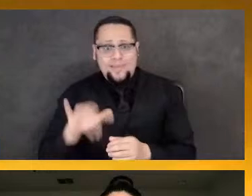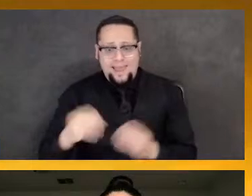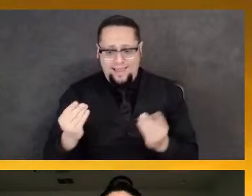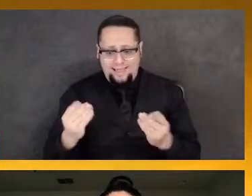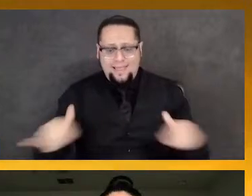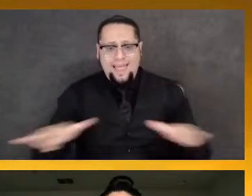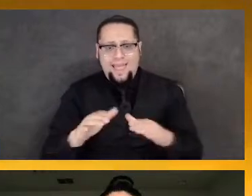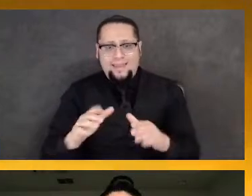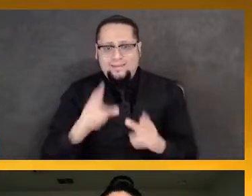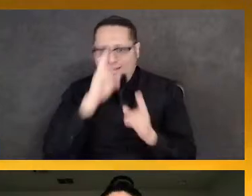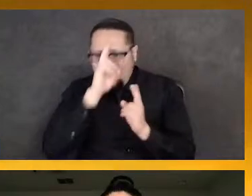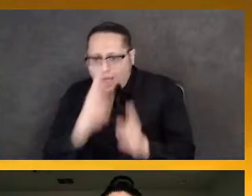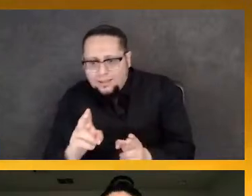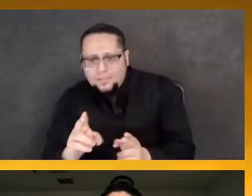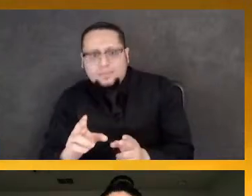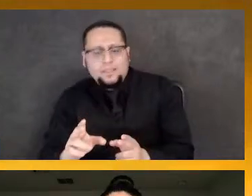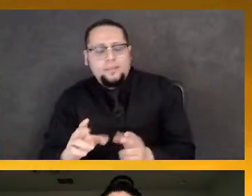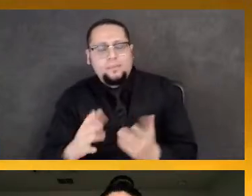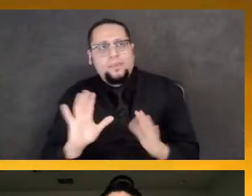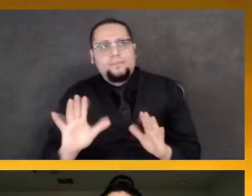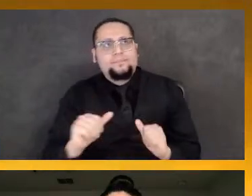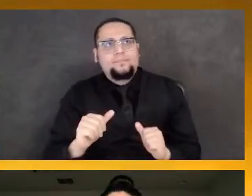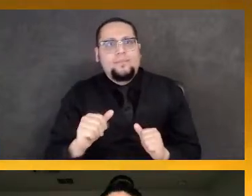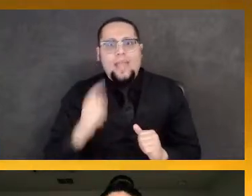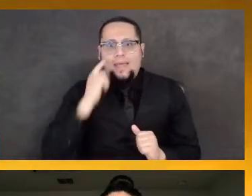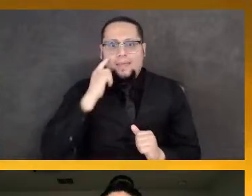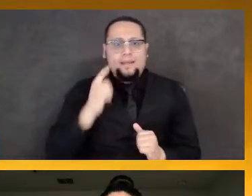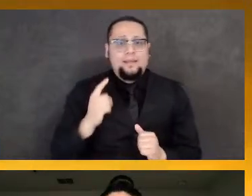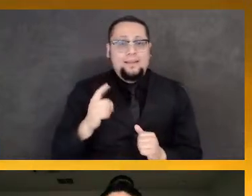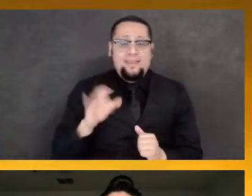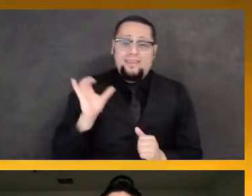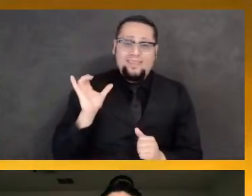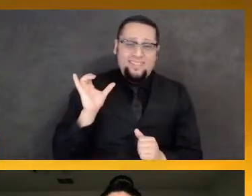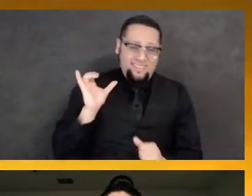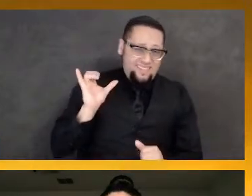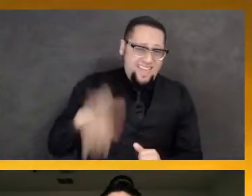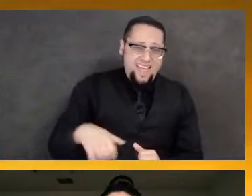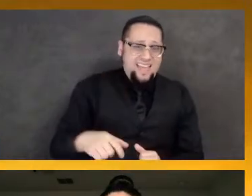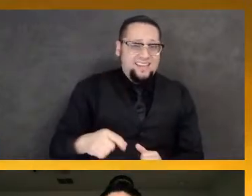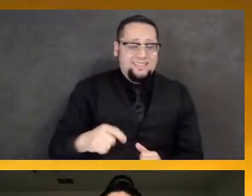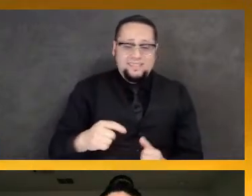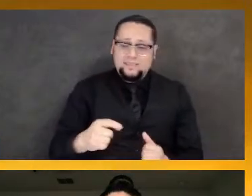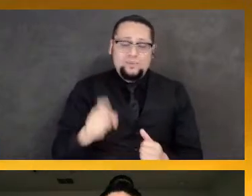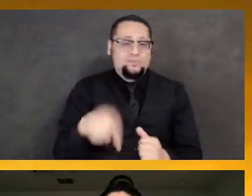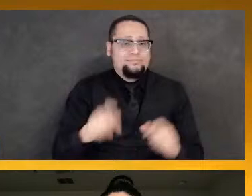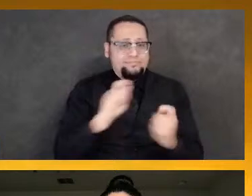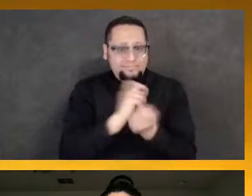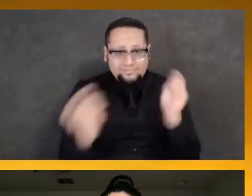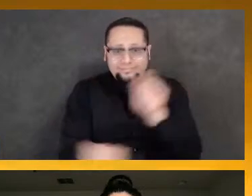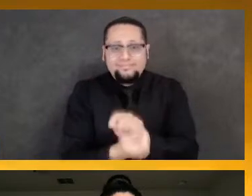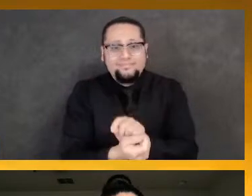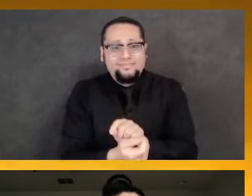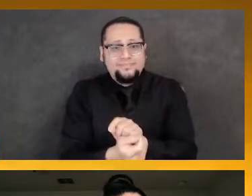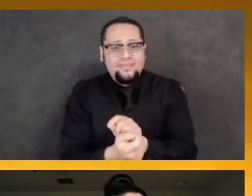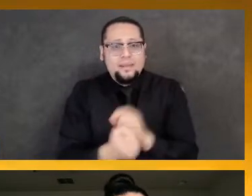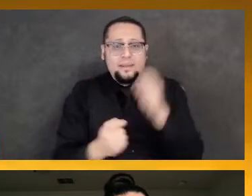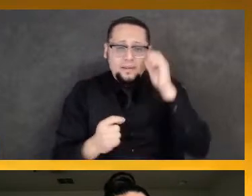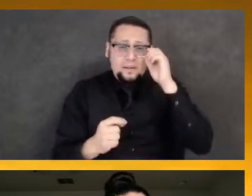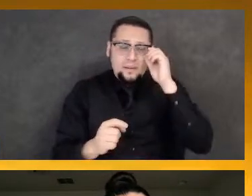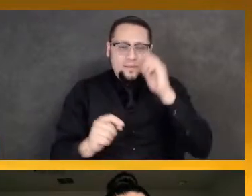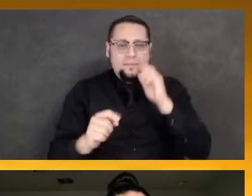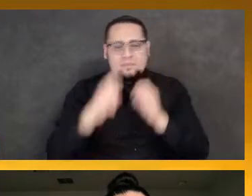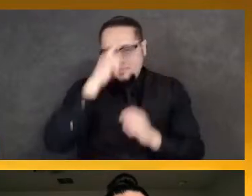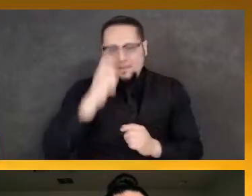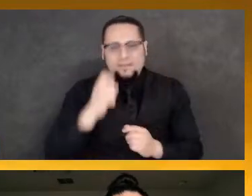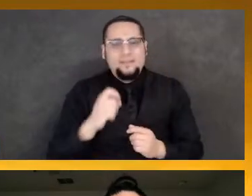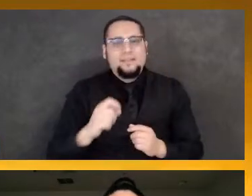that there's an area that really have to be changed in terms of the optic from the